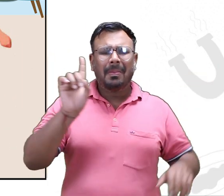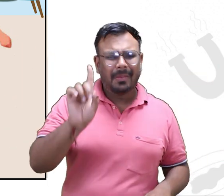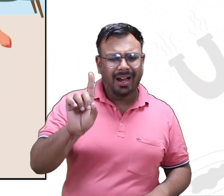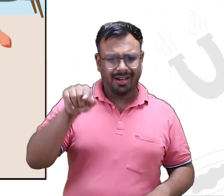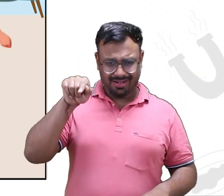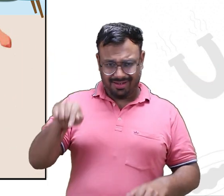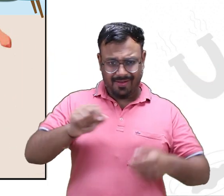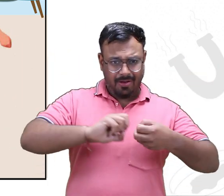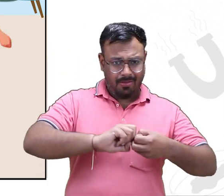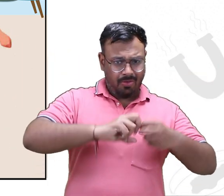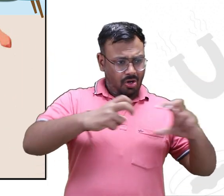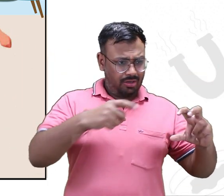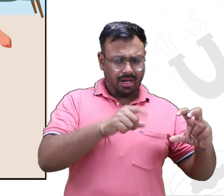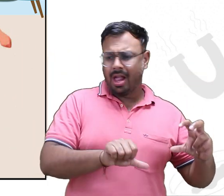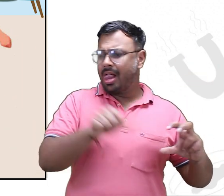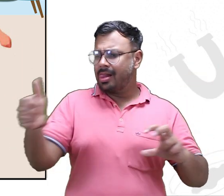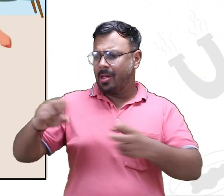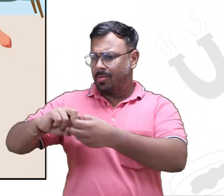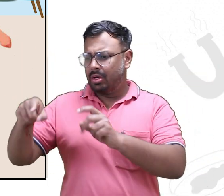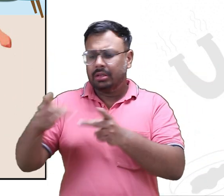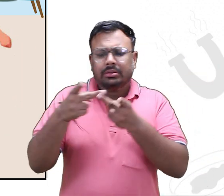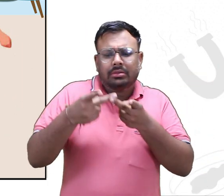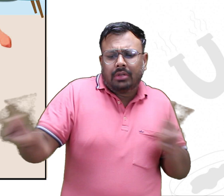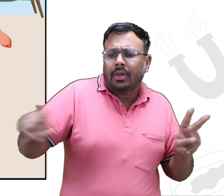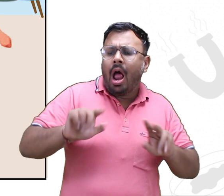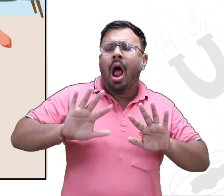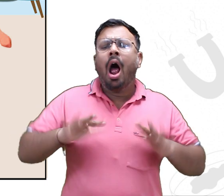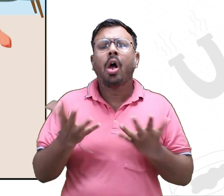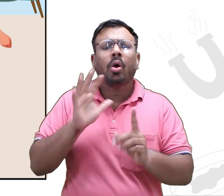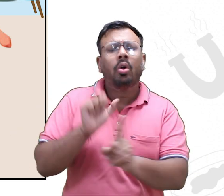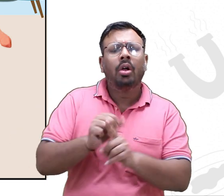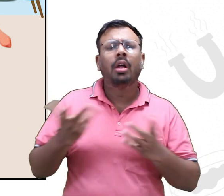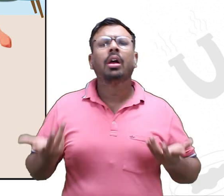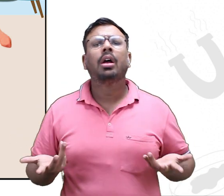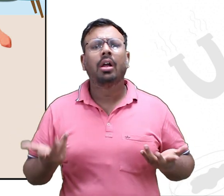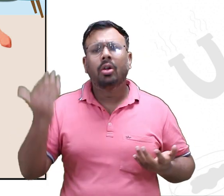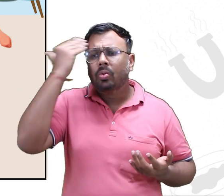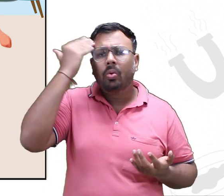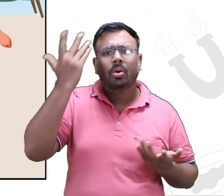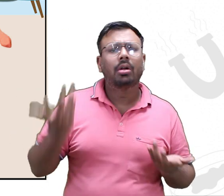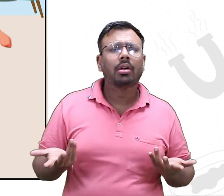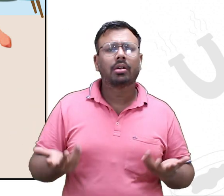But how do we know one protein is different from the other?